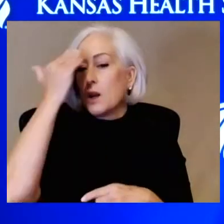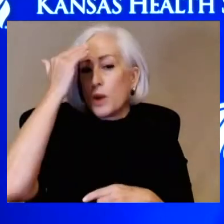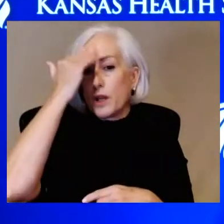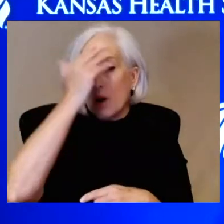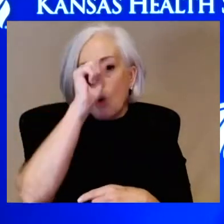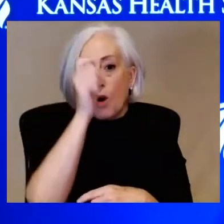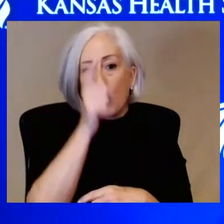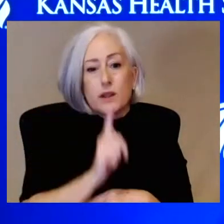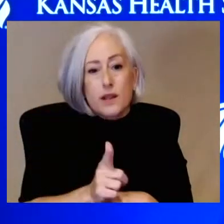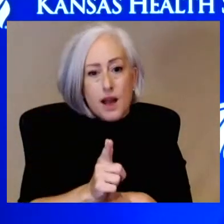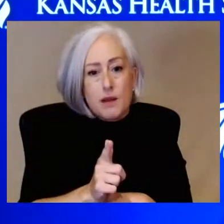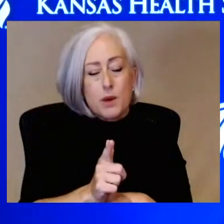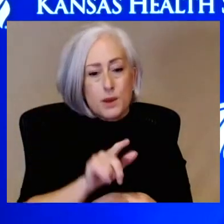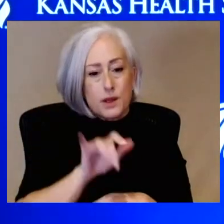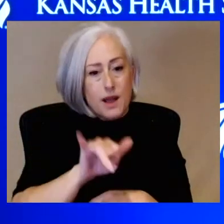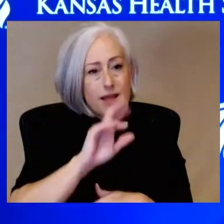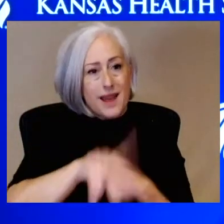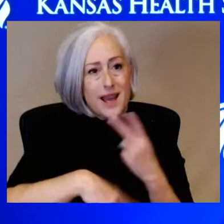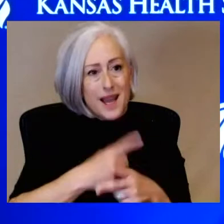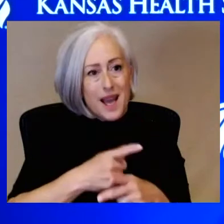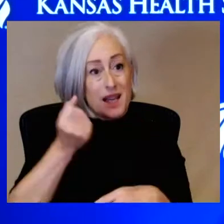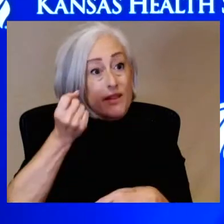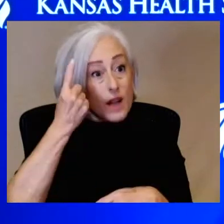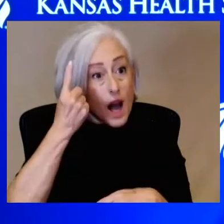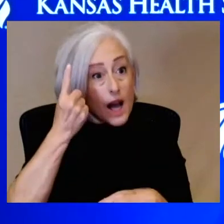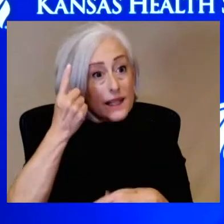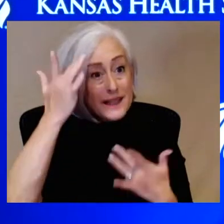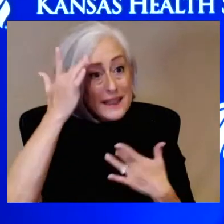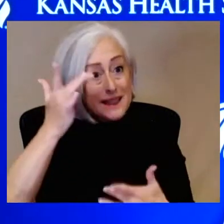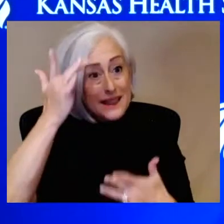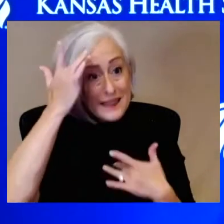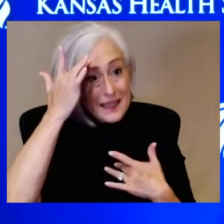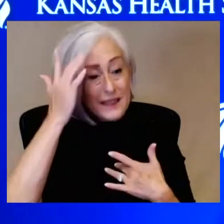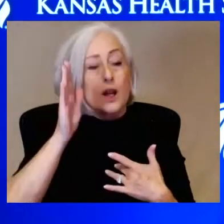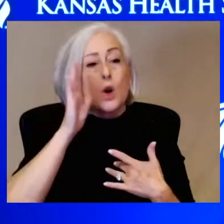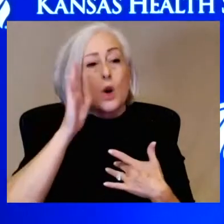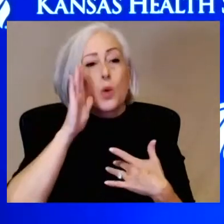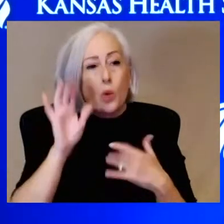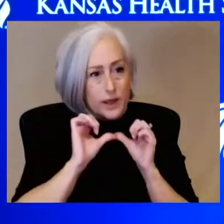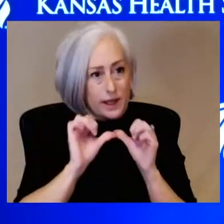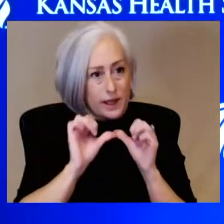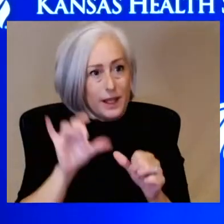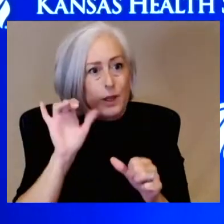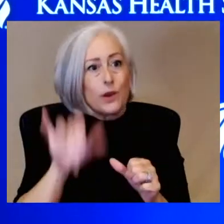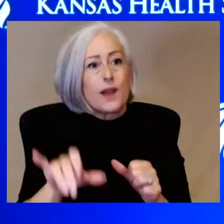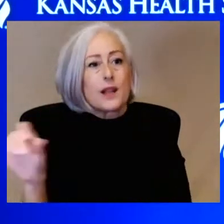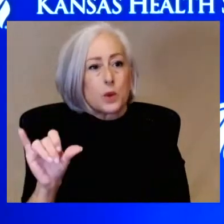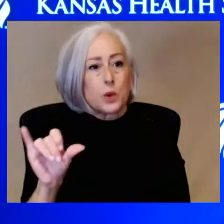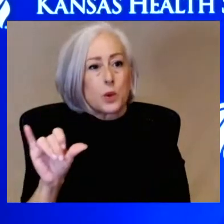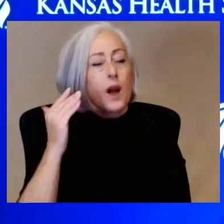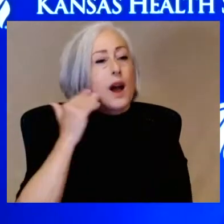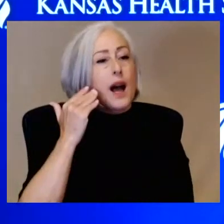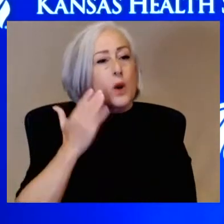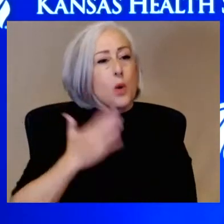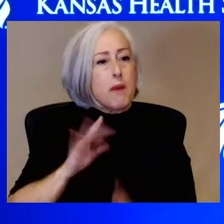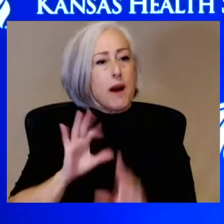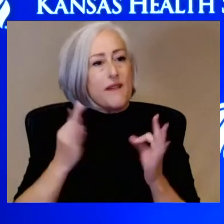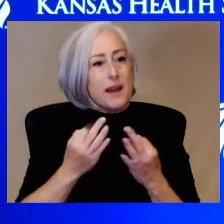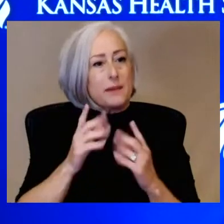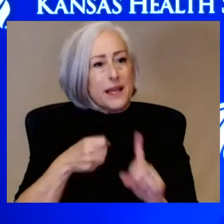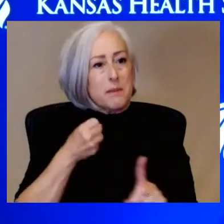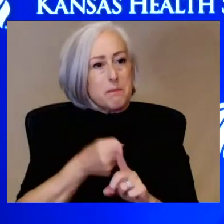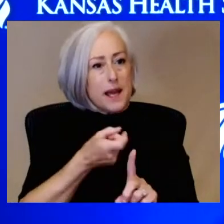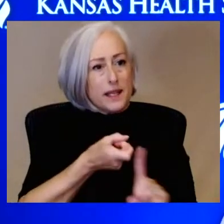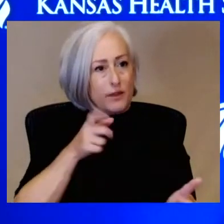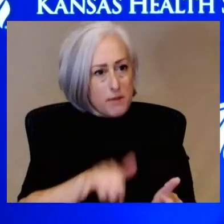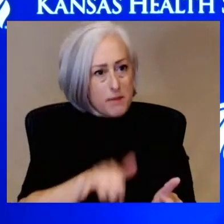of cognitive diseases are going to continue to be that as well. I know my family's been impacted by it, so it's such an important cause, an